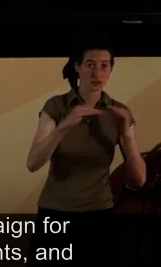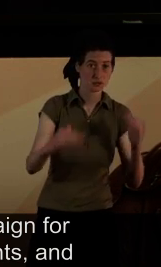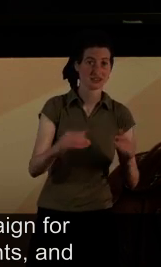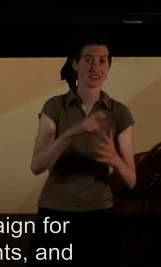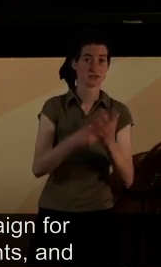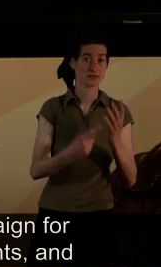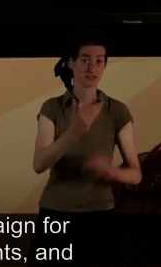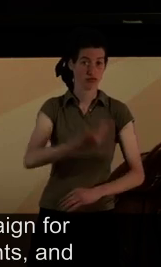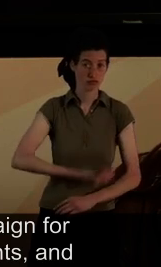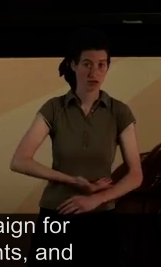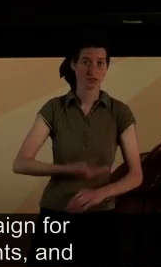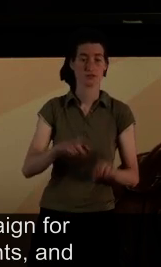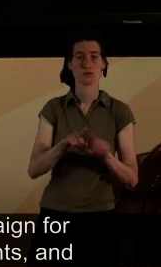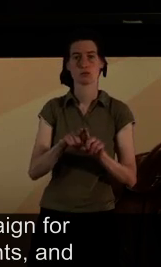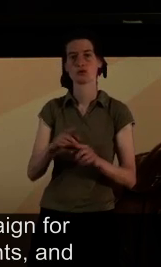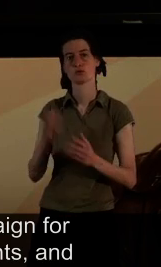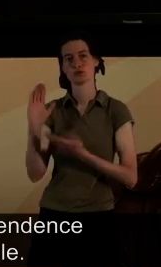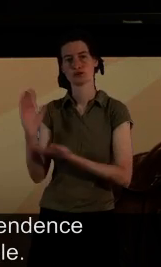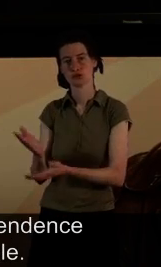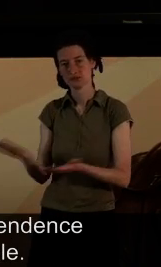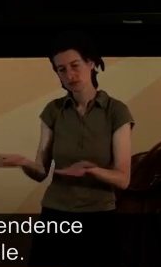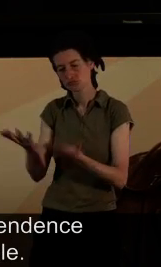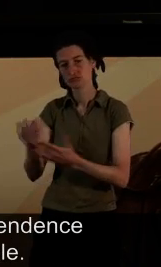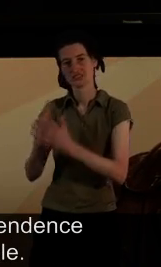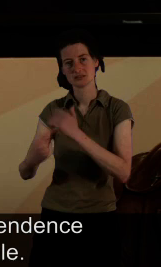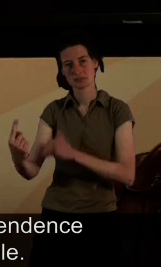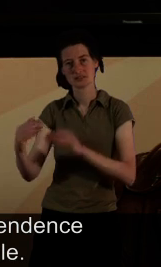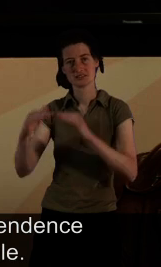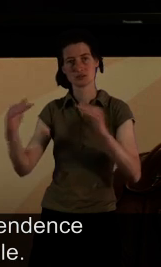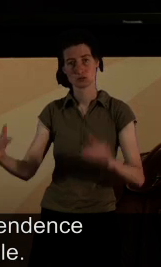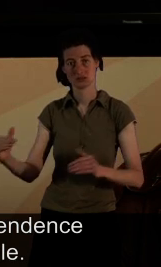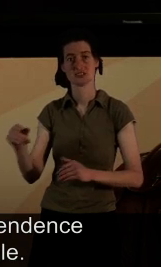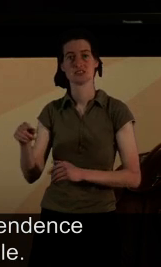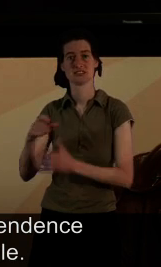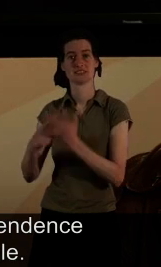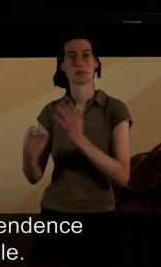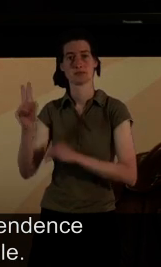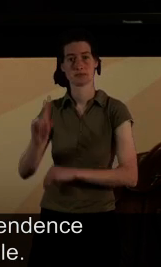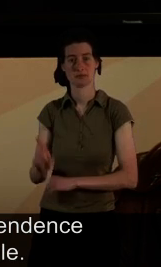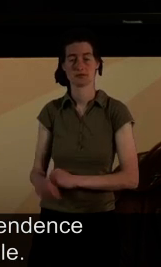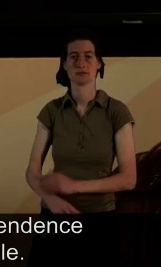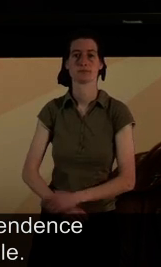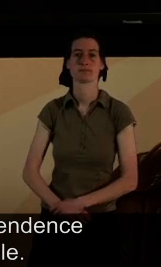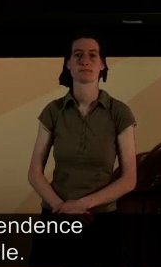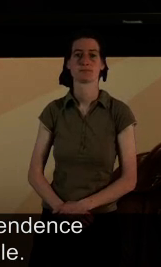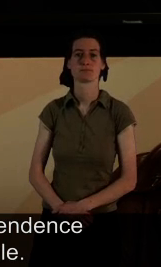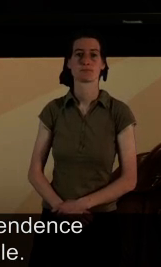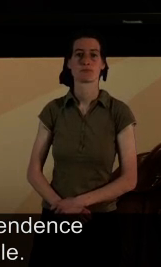for disability equality and disability rights, and we run services that